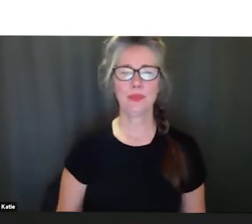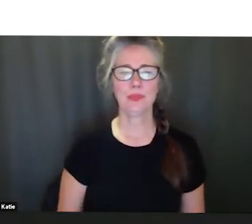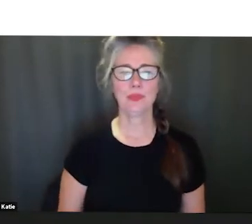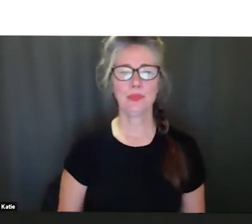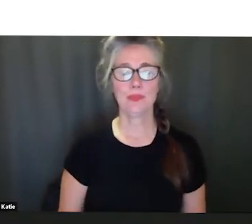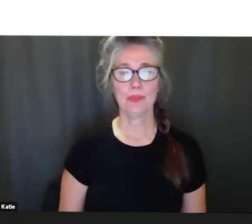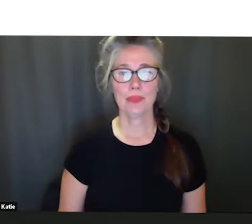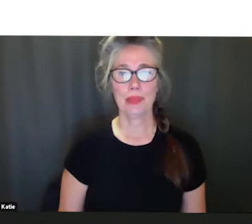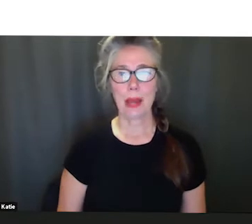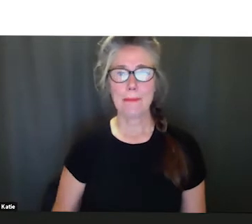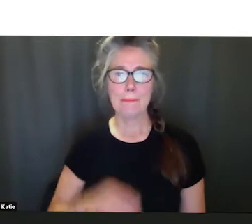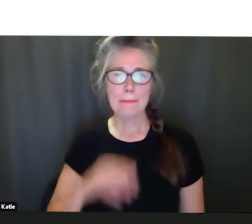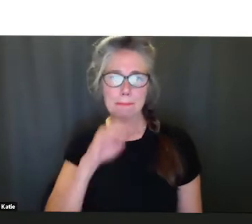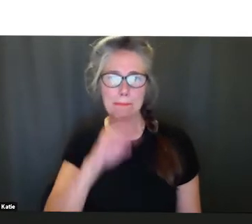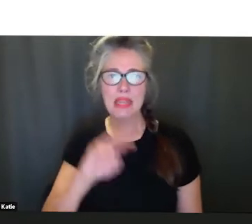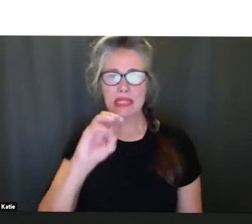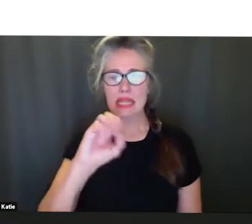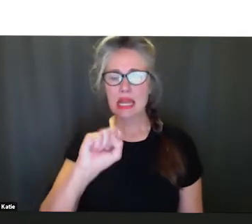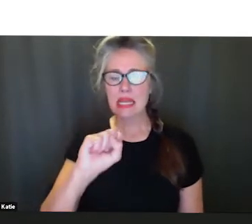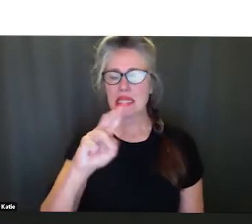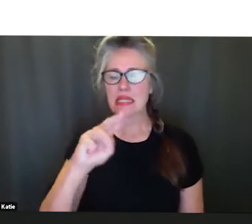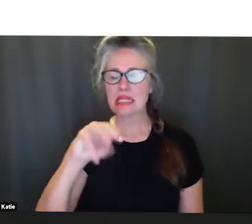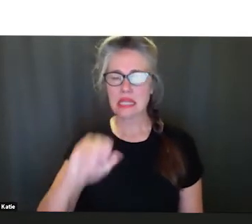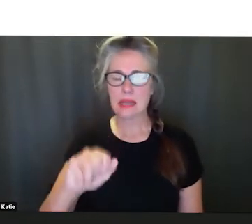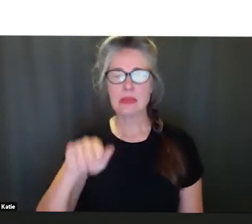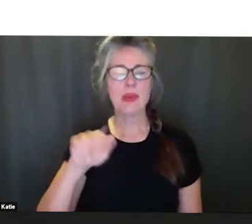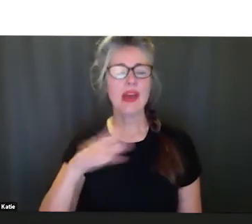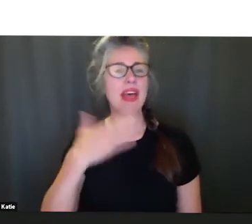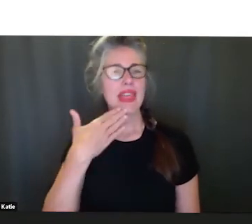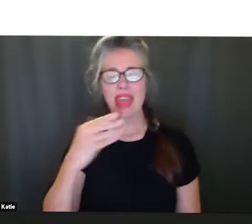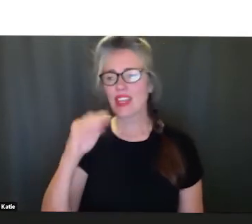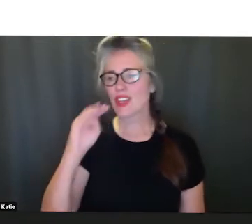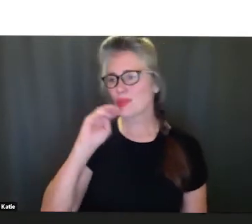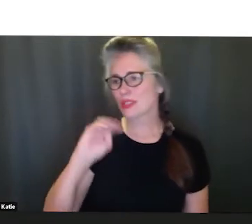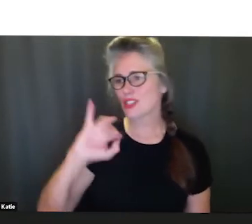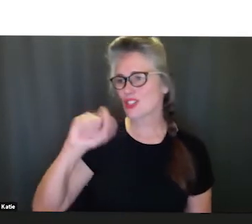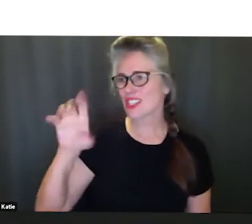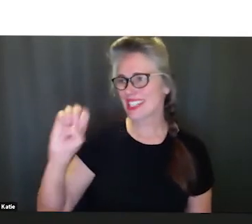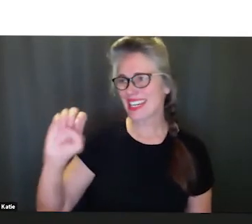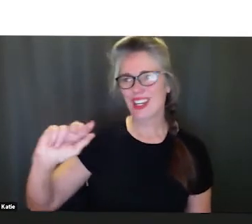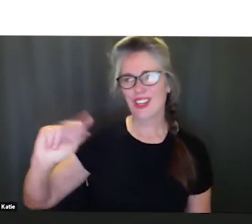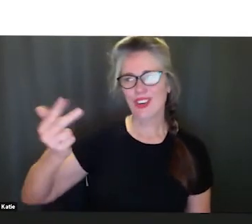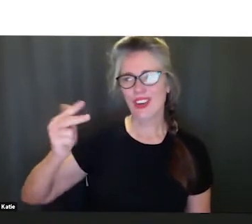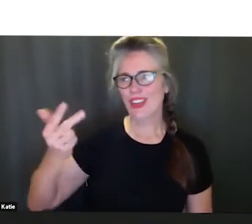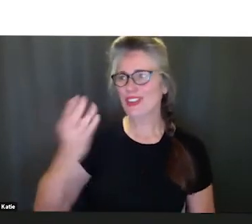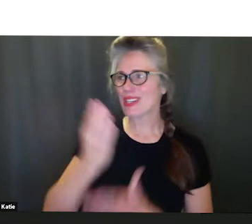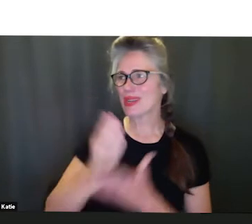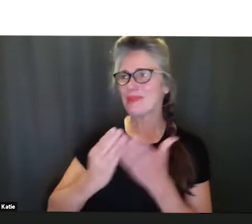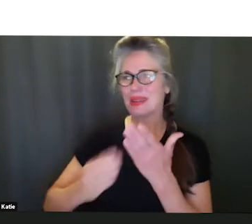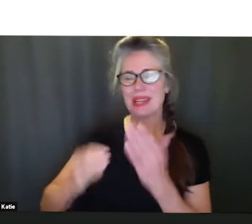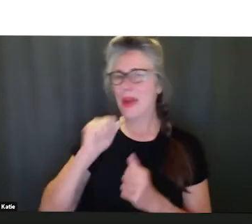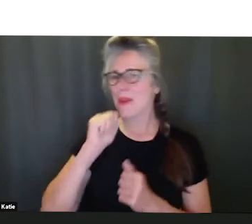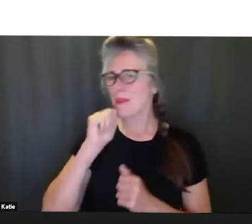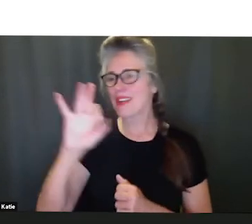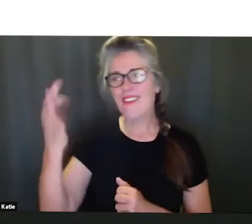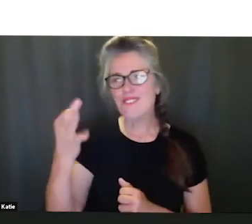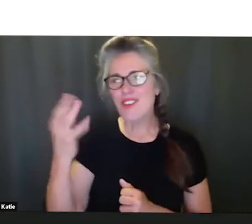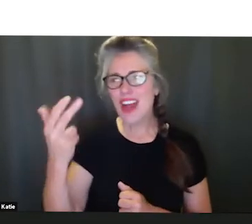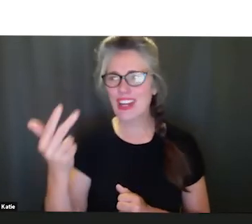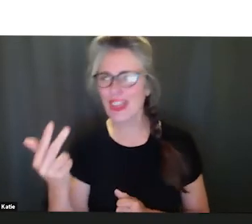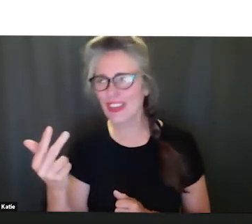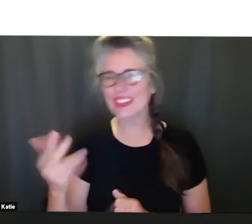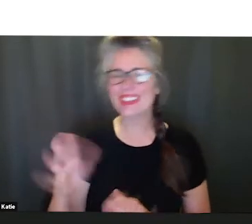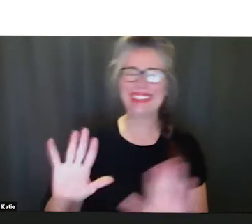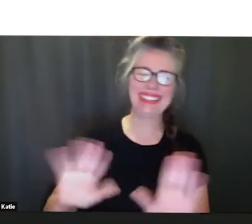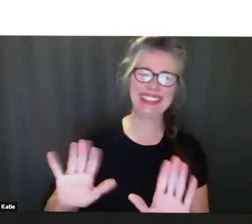Ms. Sims Mountain. Yes, thank you. So, Ms. Jate, it is your 13th budget, but it is not Friday the 13th. So I think we're in good